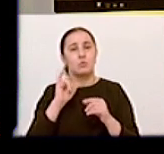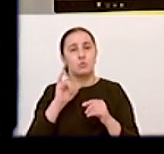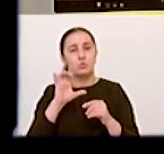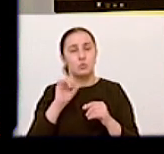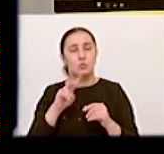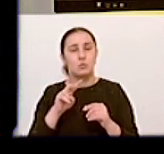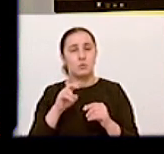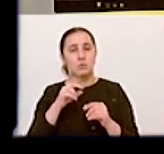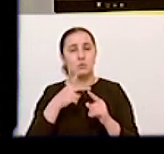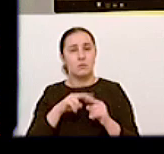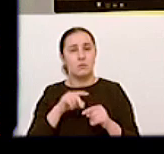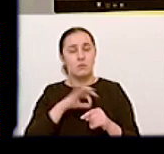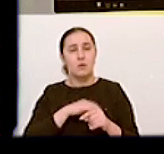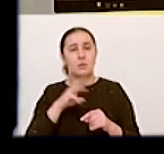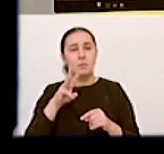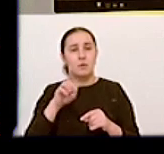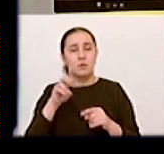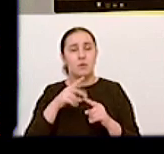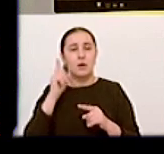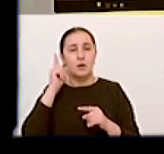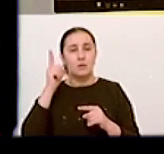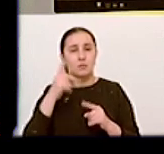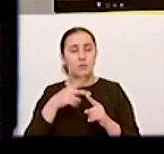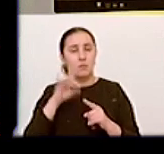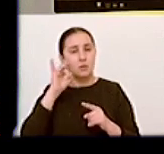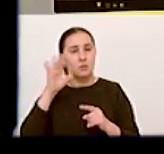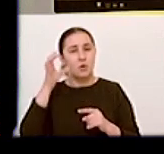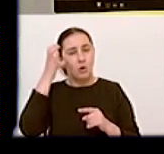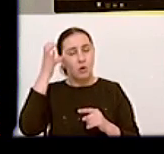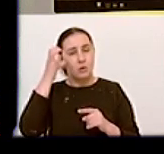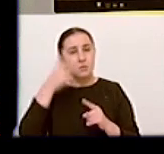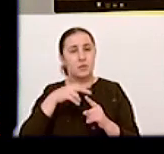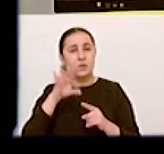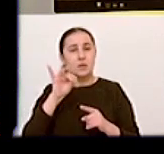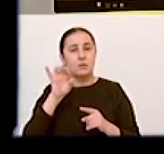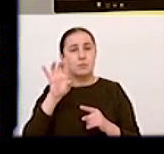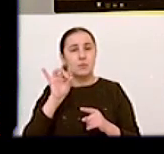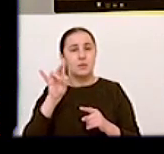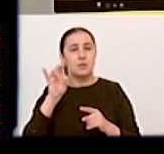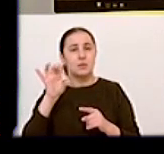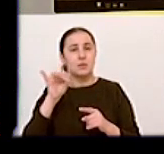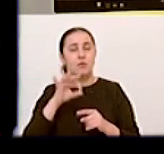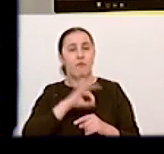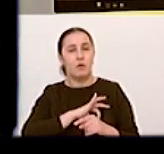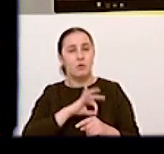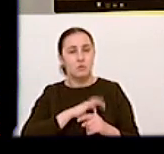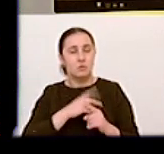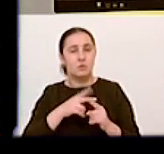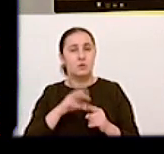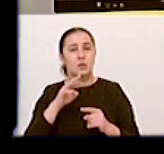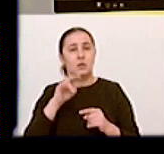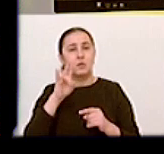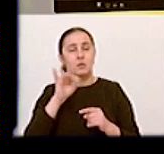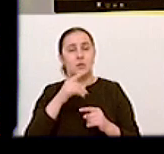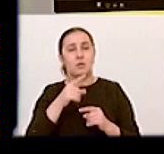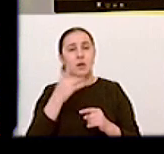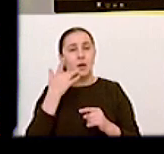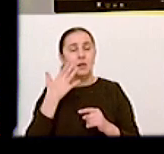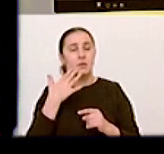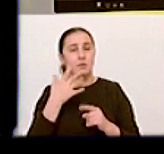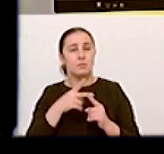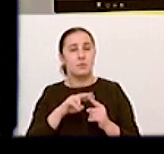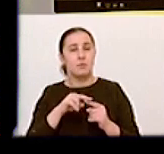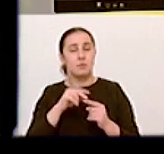Bu metoddan hattoki qadimda mashhur olimimiz Ibn Sino ham foydalangan. Ya'ni o'sha qandli